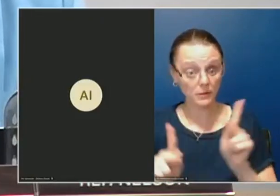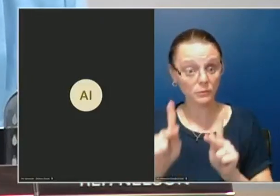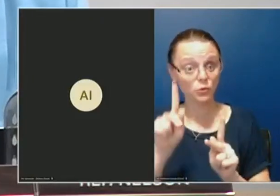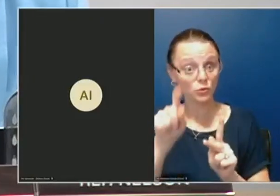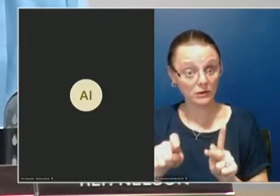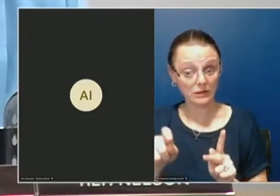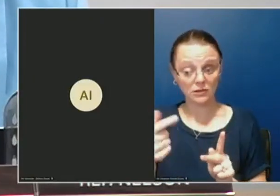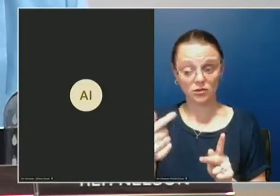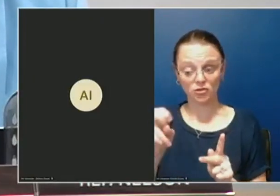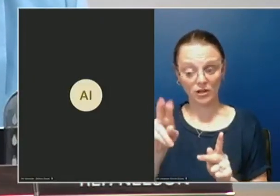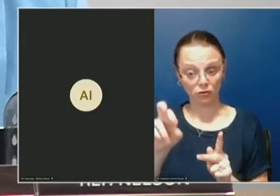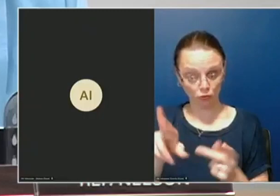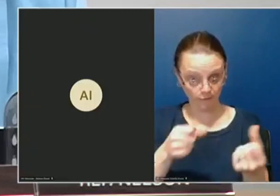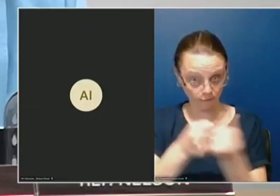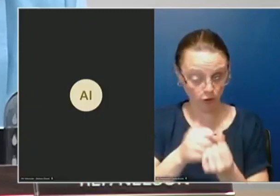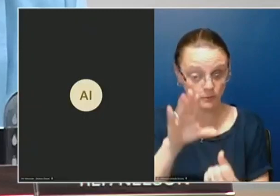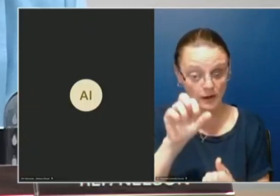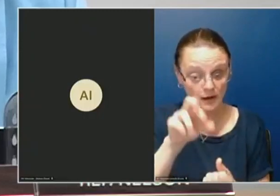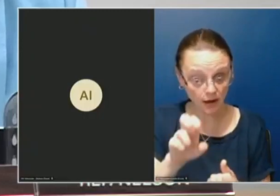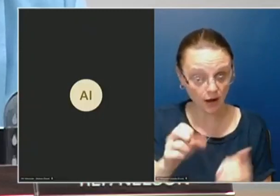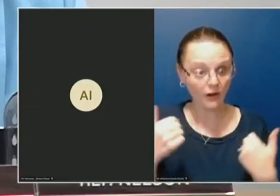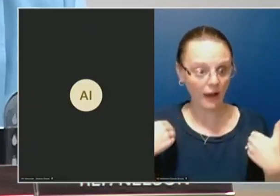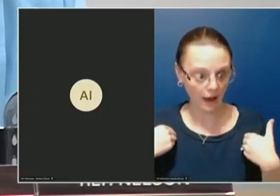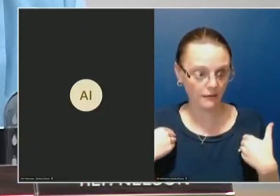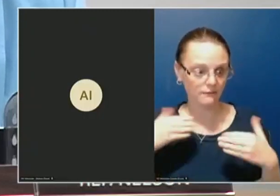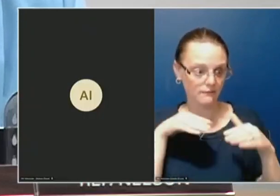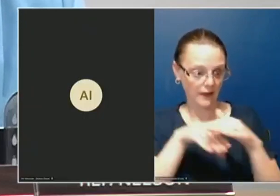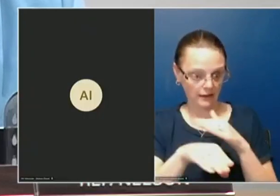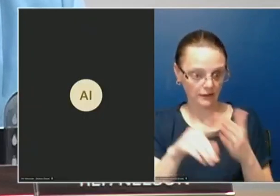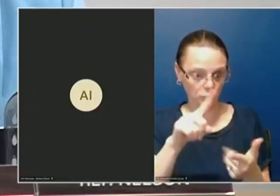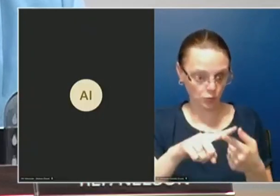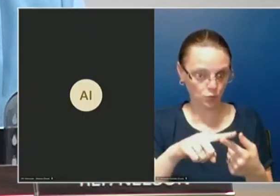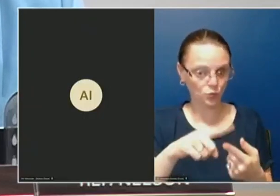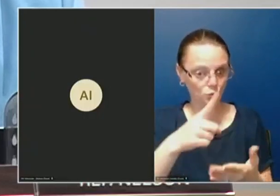care have access to it and get it. Thank you.